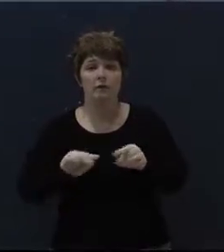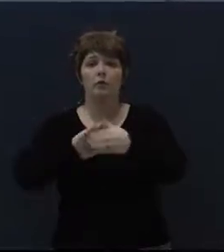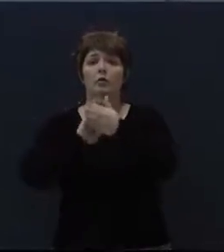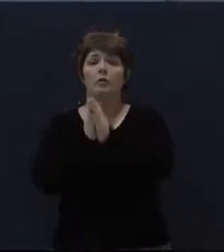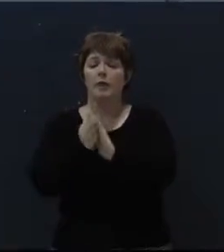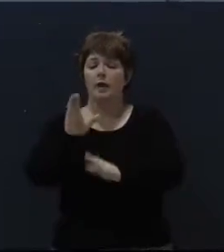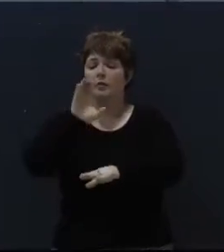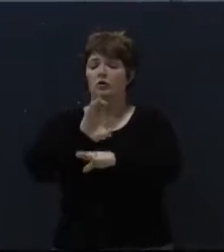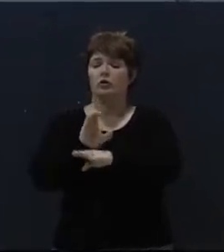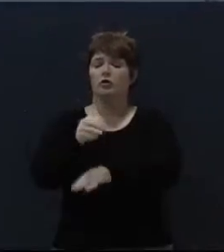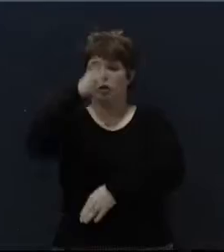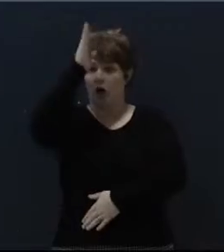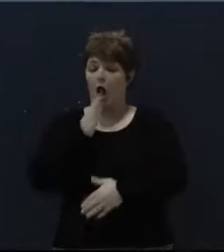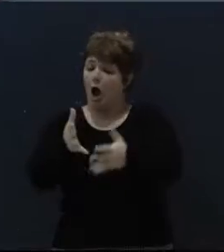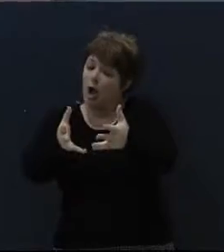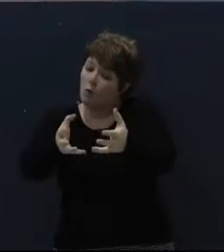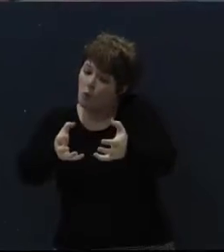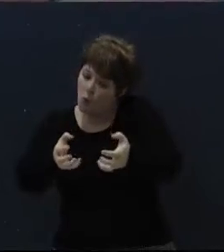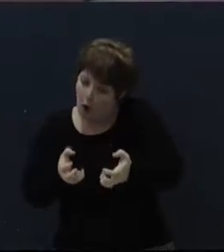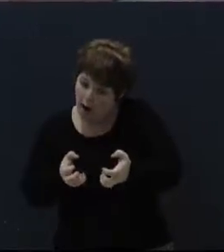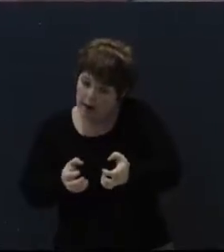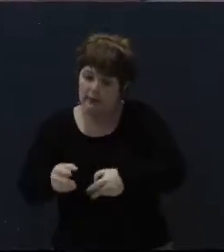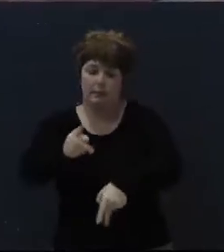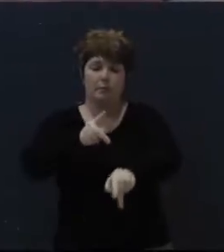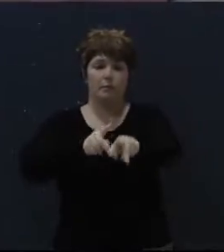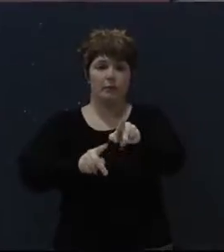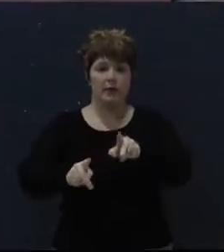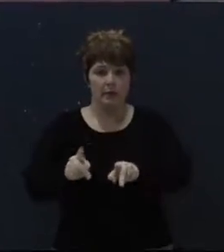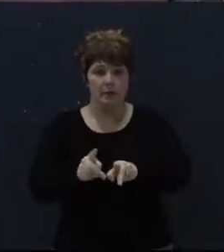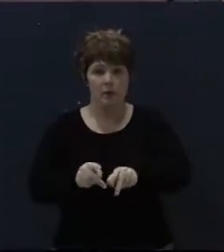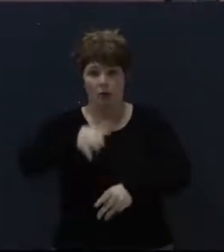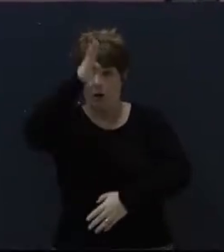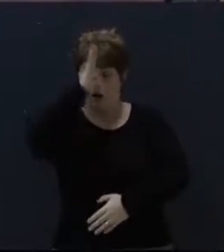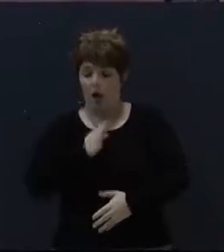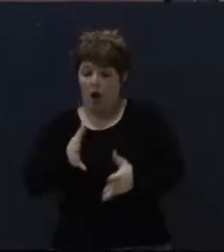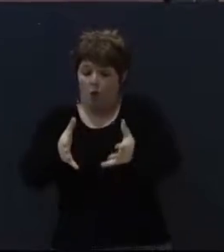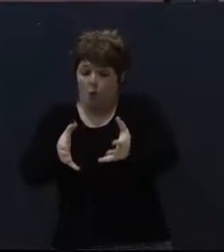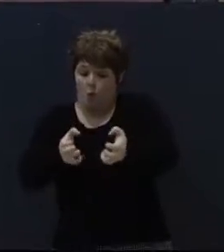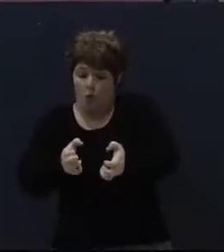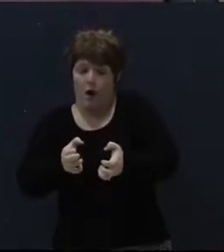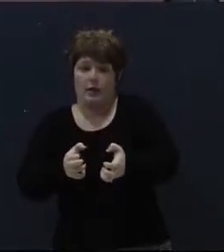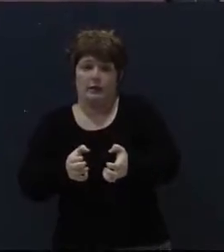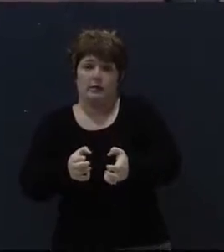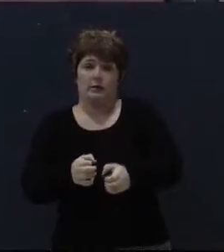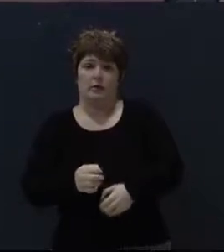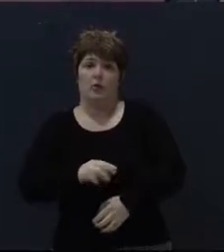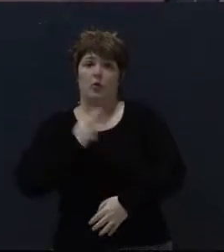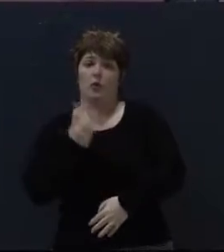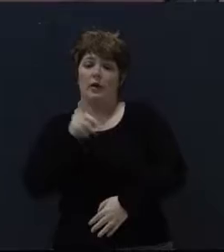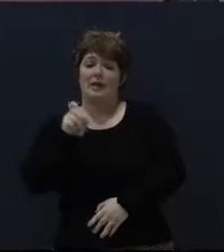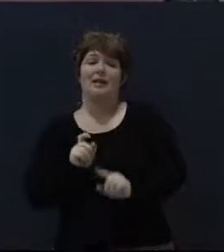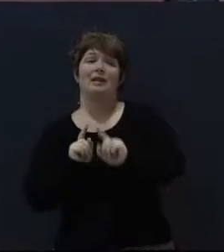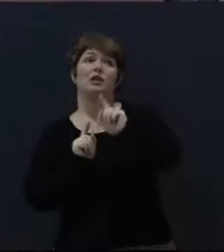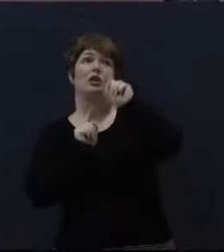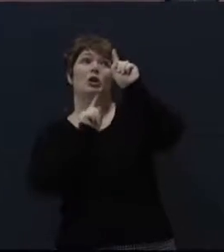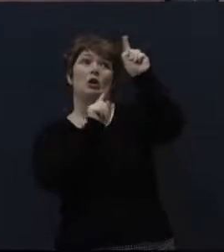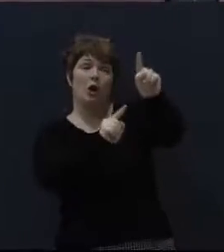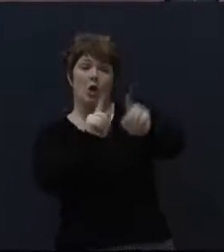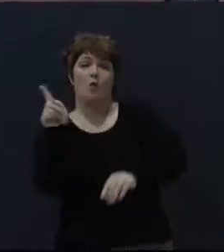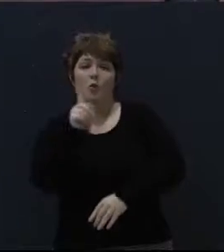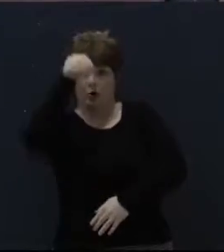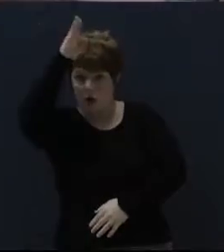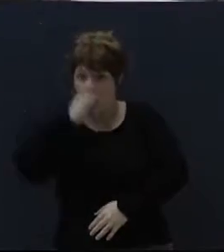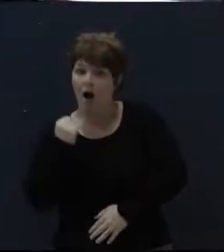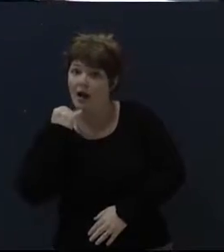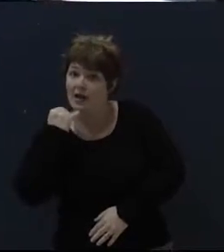God wants us to be, if we're going to be the people God wants us to be, we're going to get where God is. Somebody say amen right